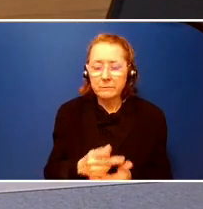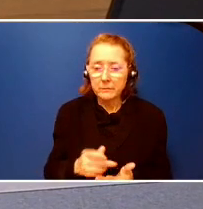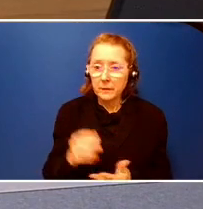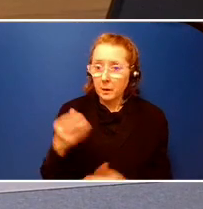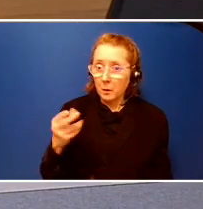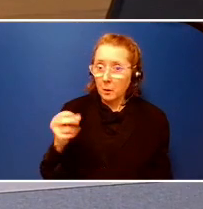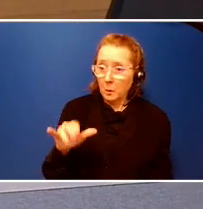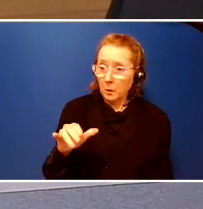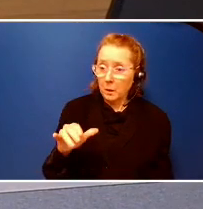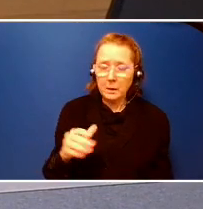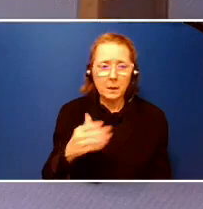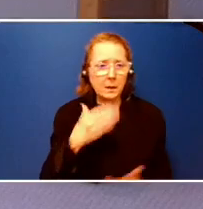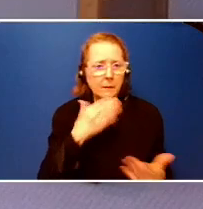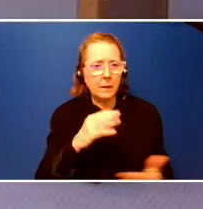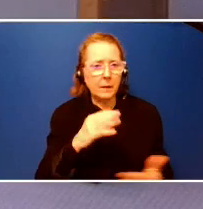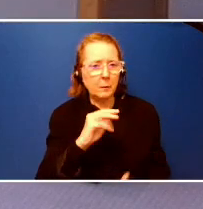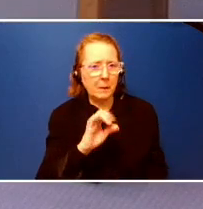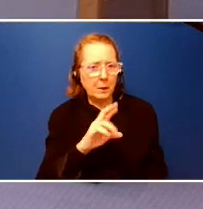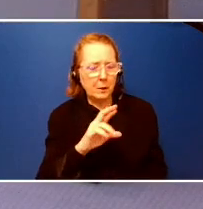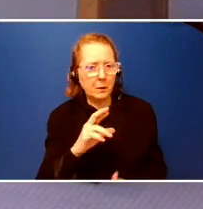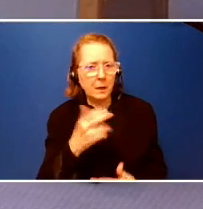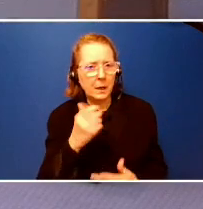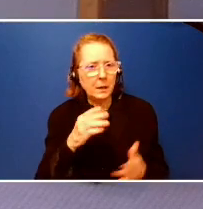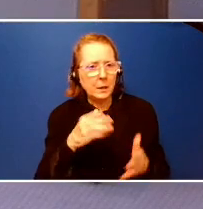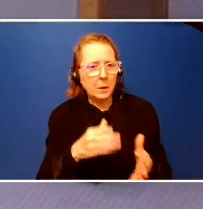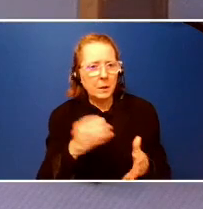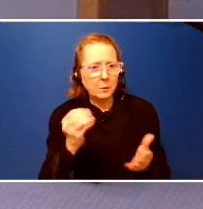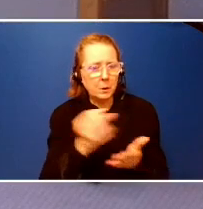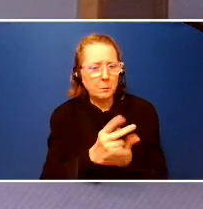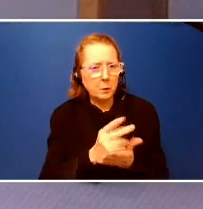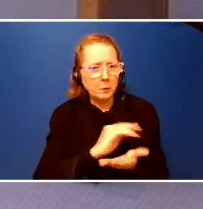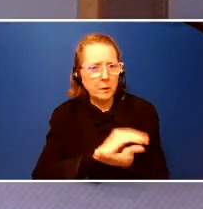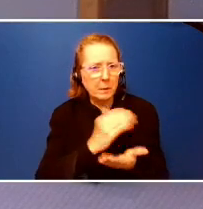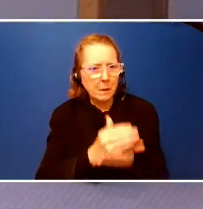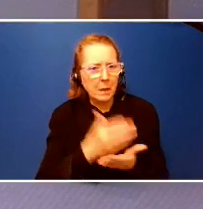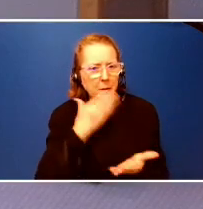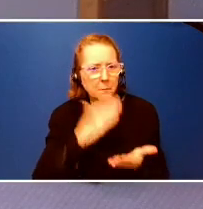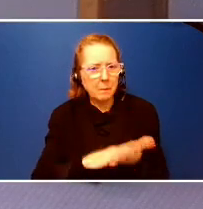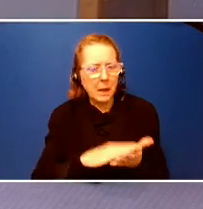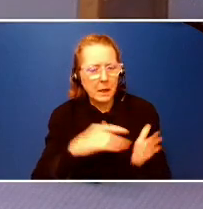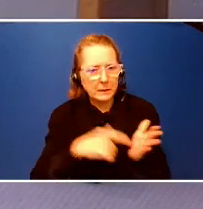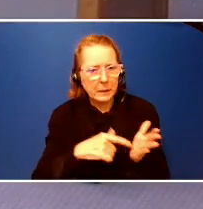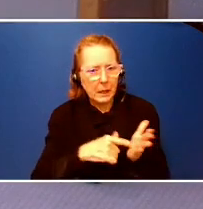improve the amount of bad debt or lessen it? How does that happen?